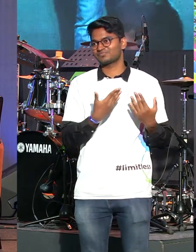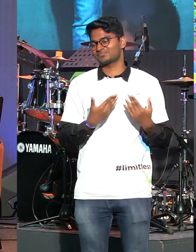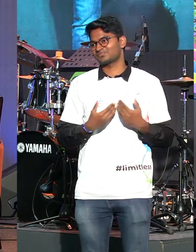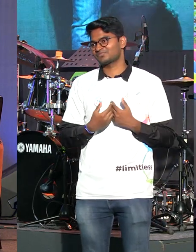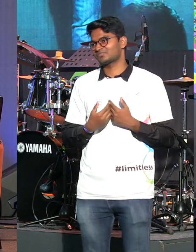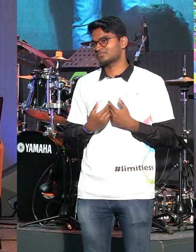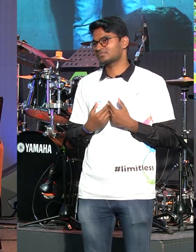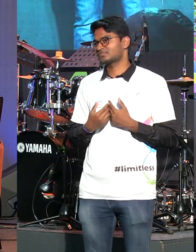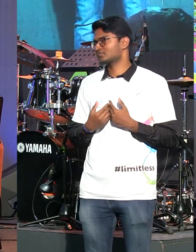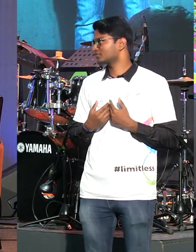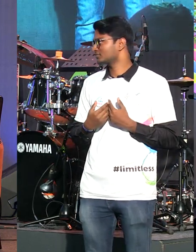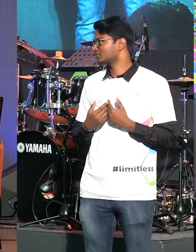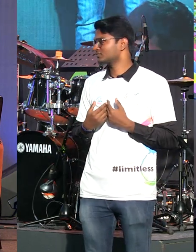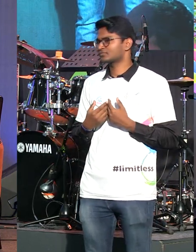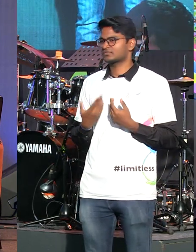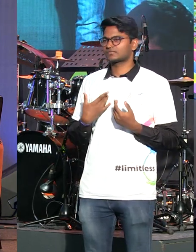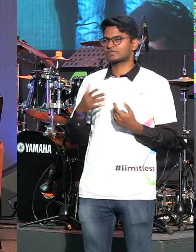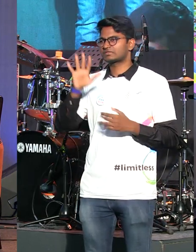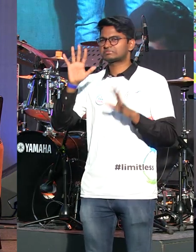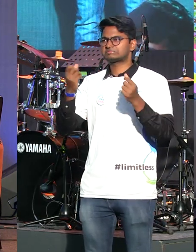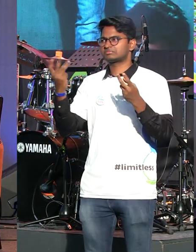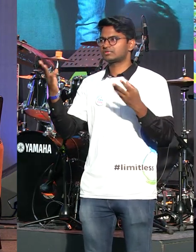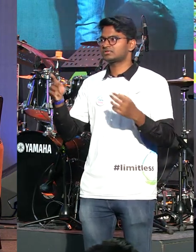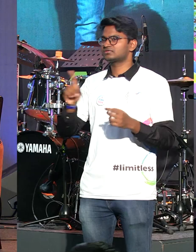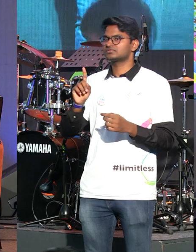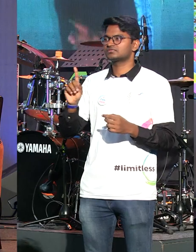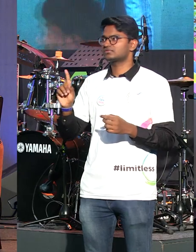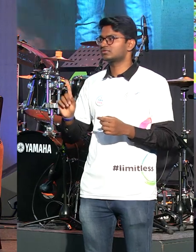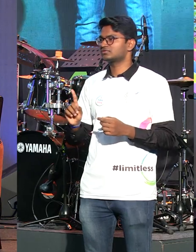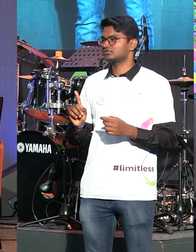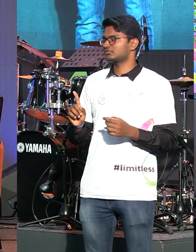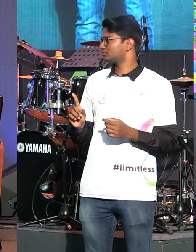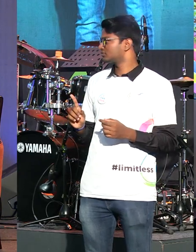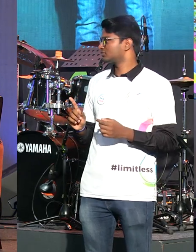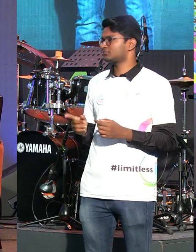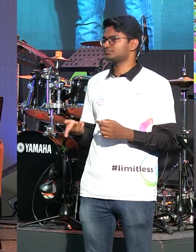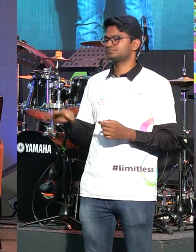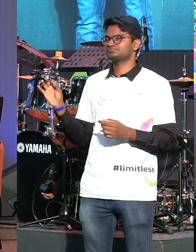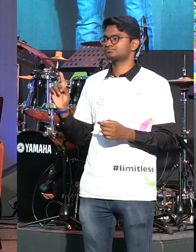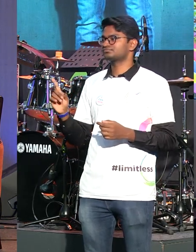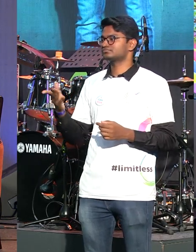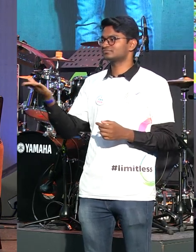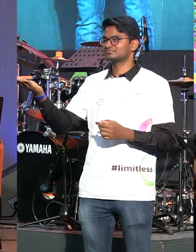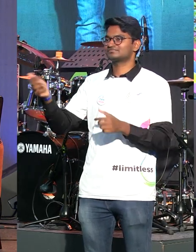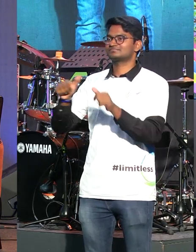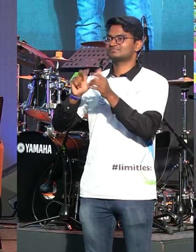Okay, I saw a lot of hands. I don't know which side I will go to. You know, this is Nandita, you choose. Okay. Anu.